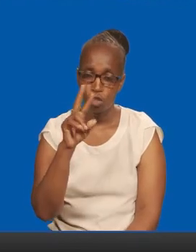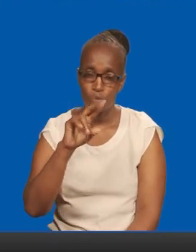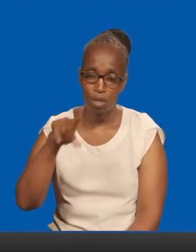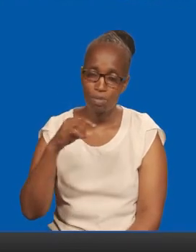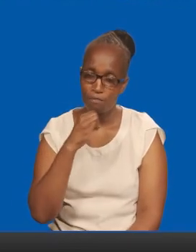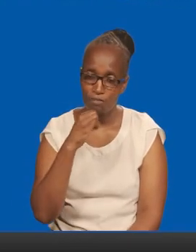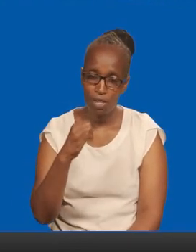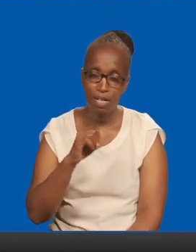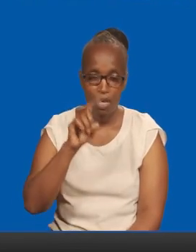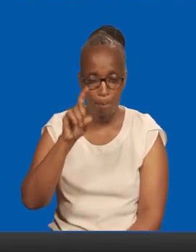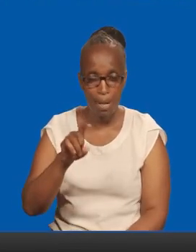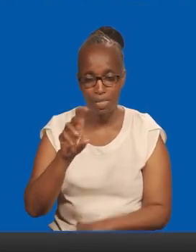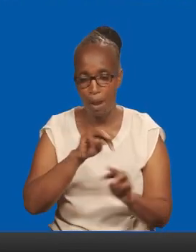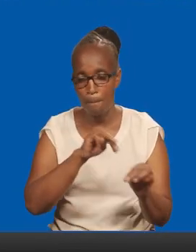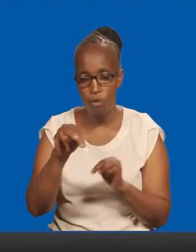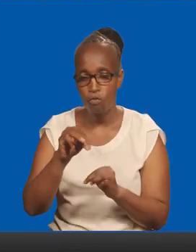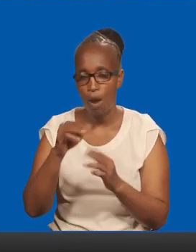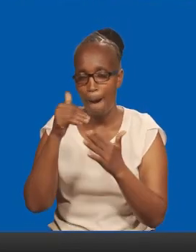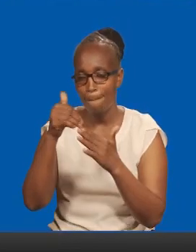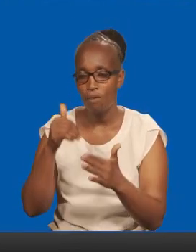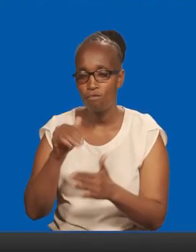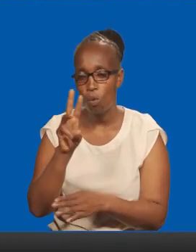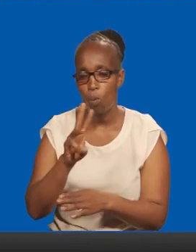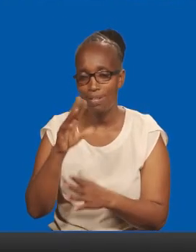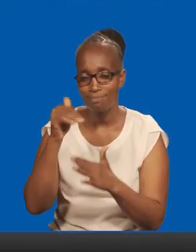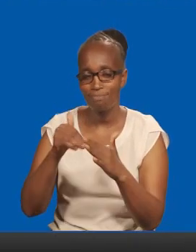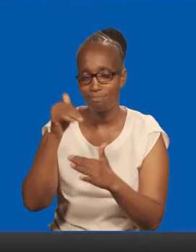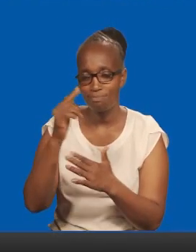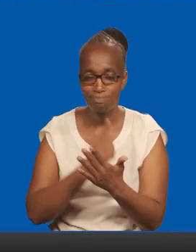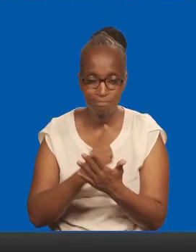exception. 42,500 officers must move by Wednesday next week.